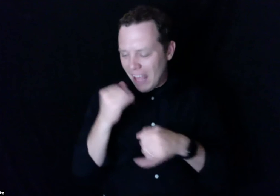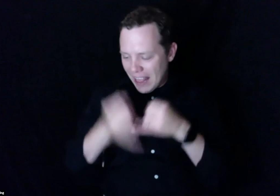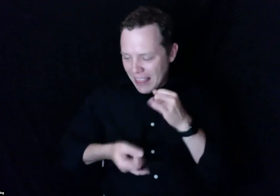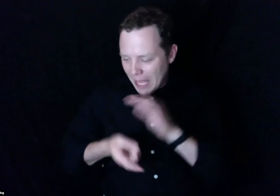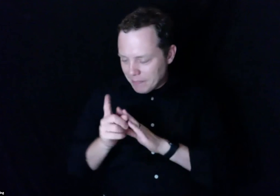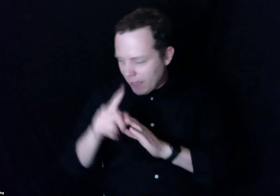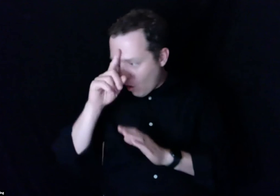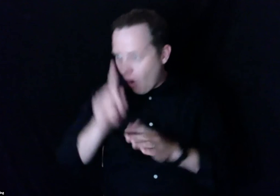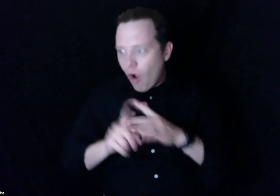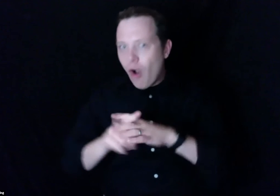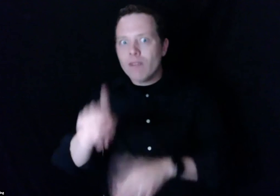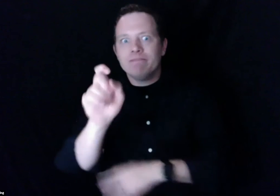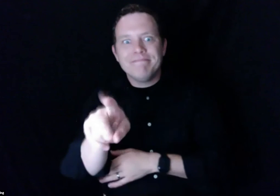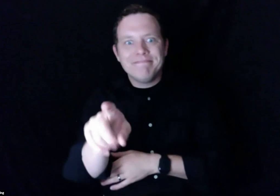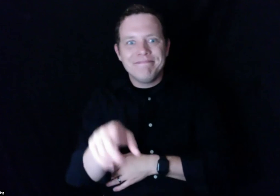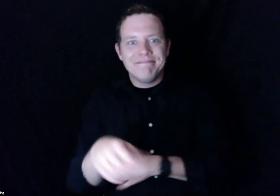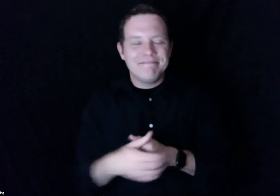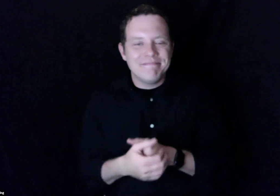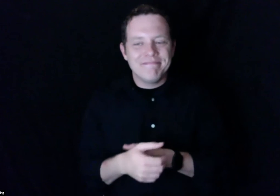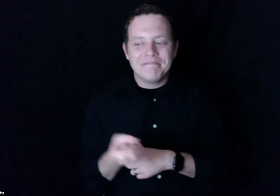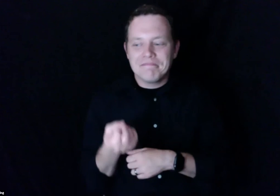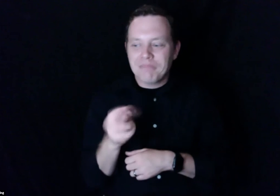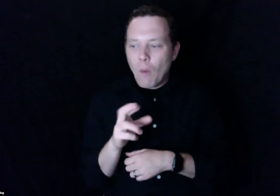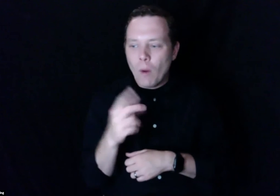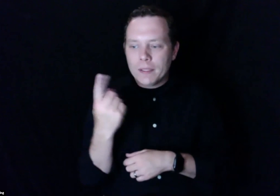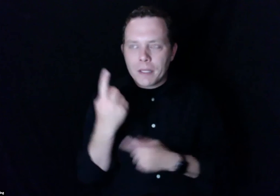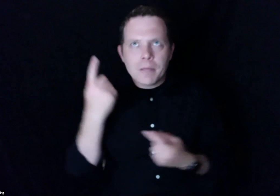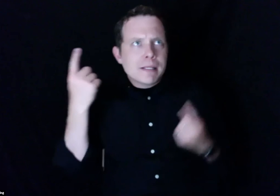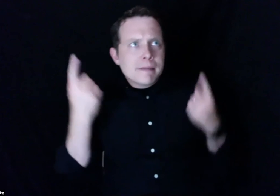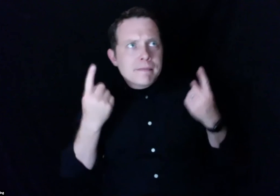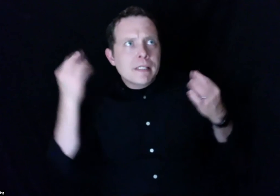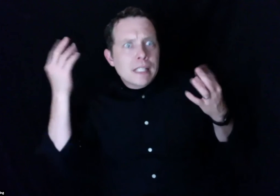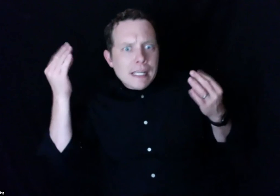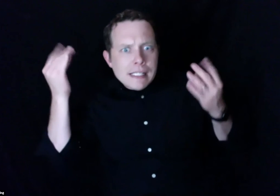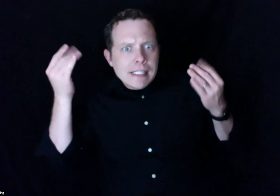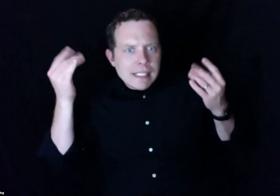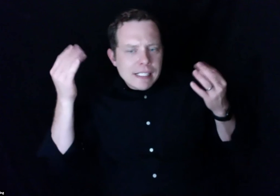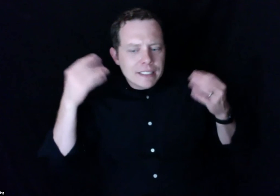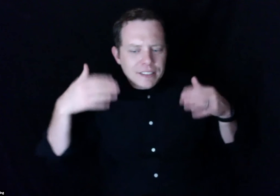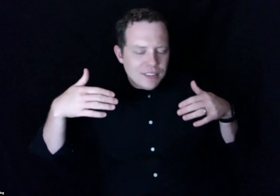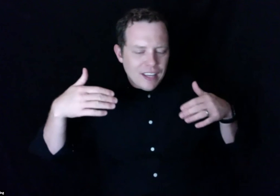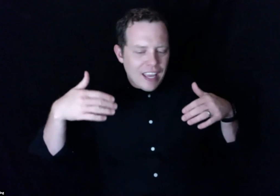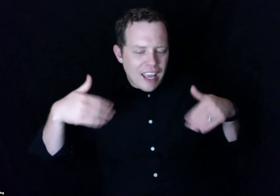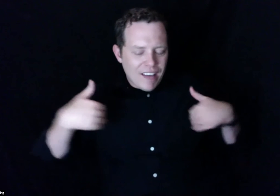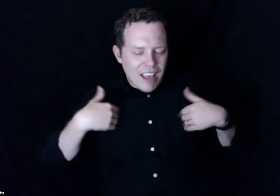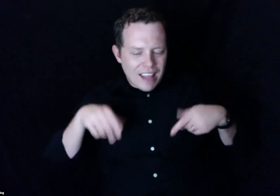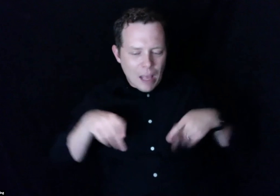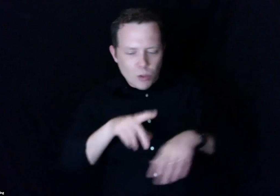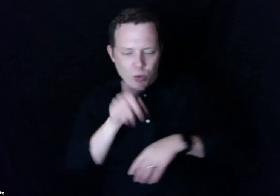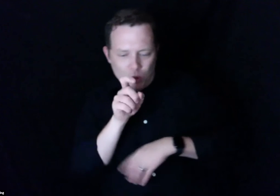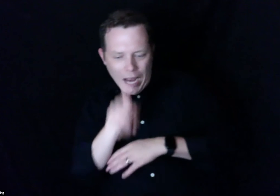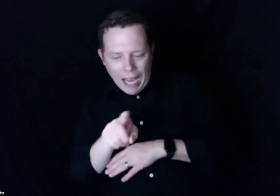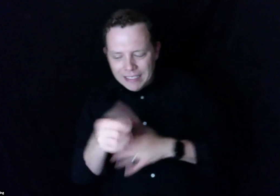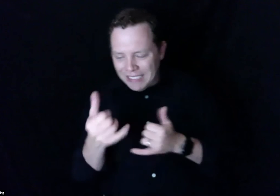or something that's just been really on your mind and you haven't had an opportunity to ask it yet. Now is